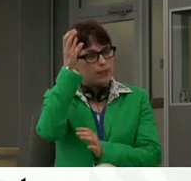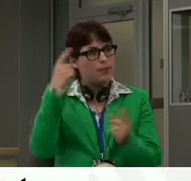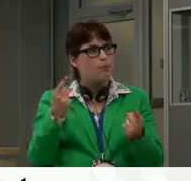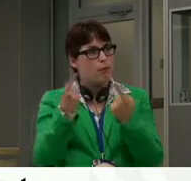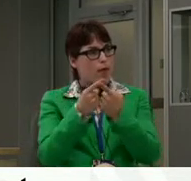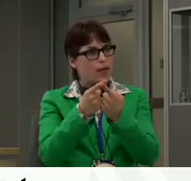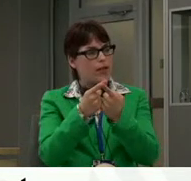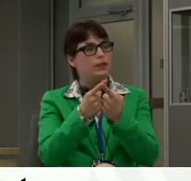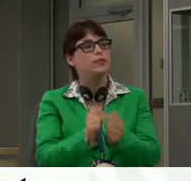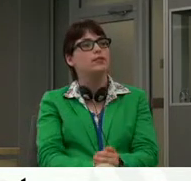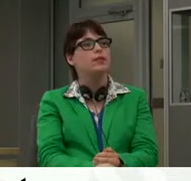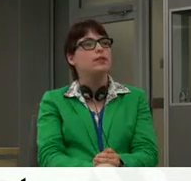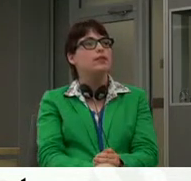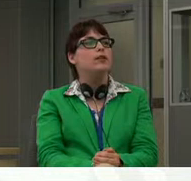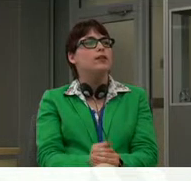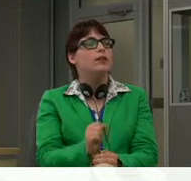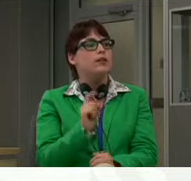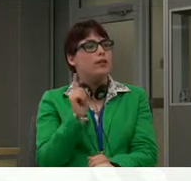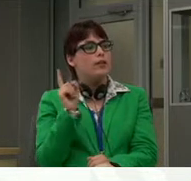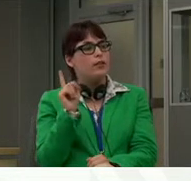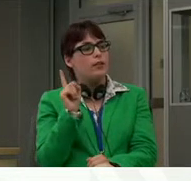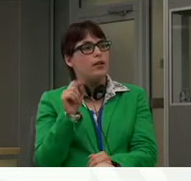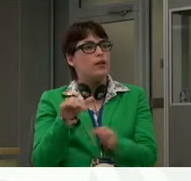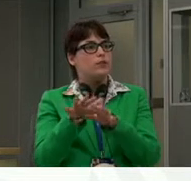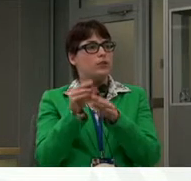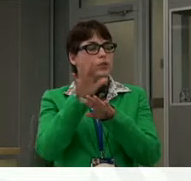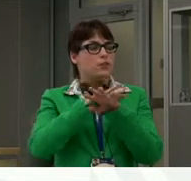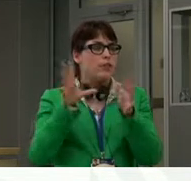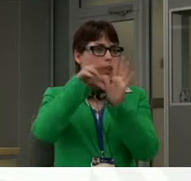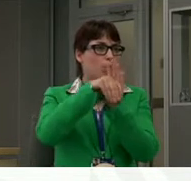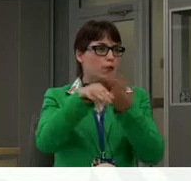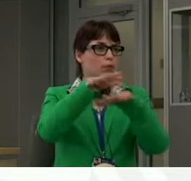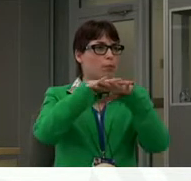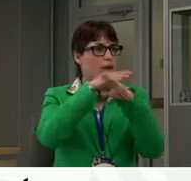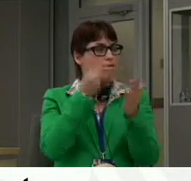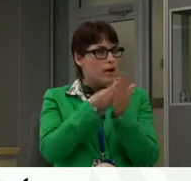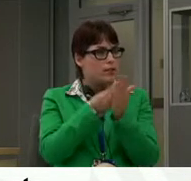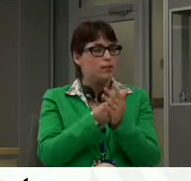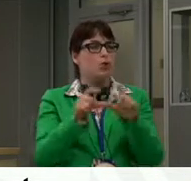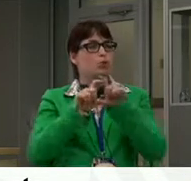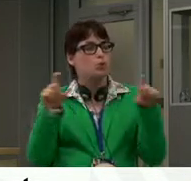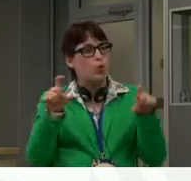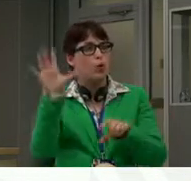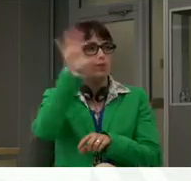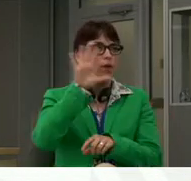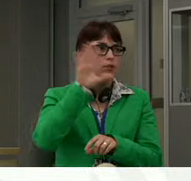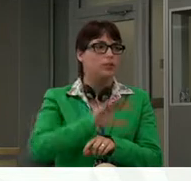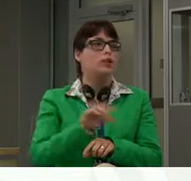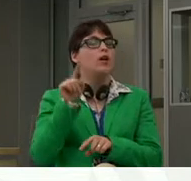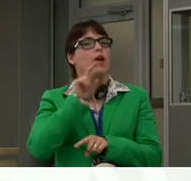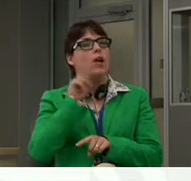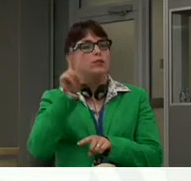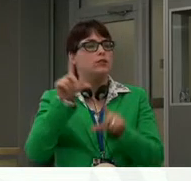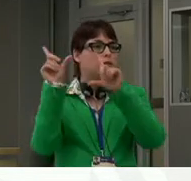difficulties. Inclusive education is about inclusive society. To create a school that